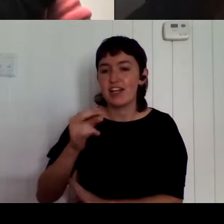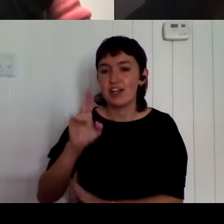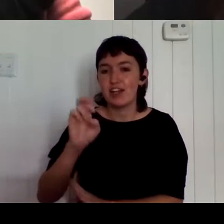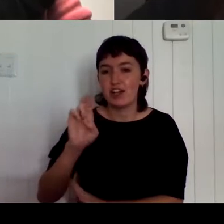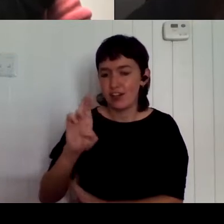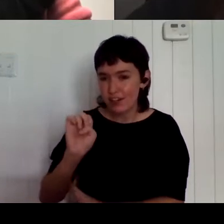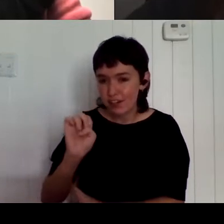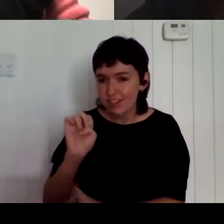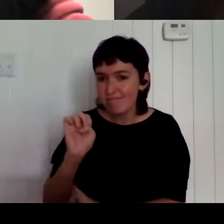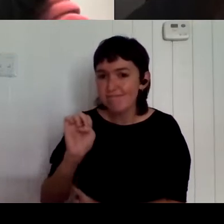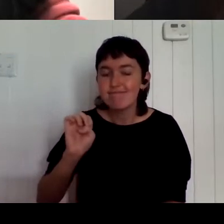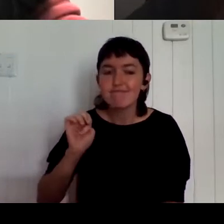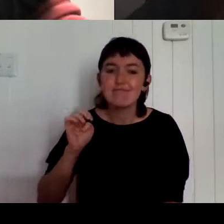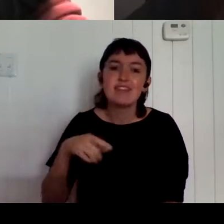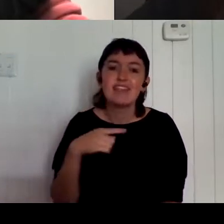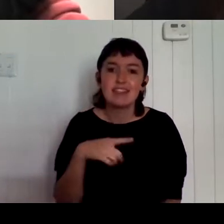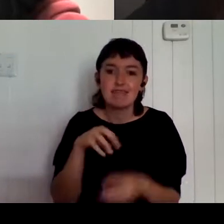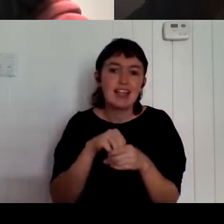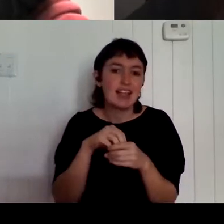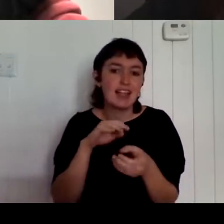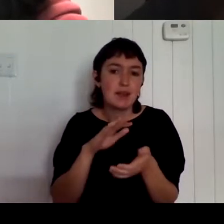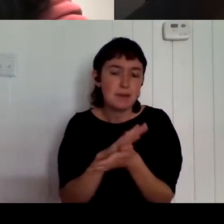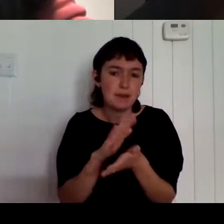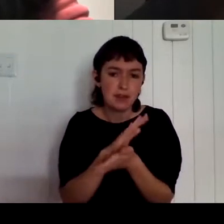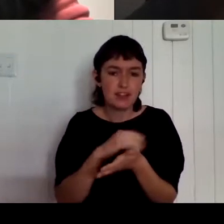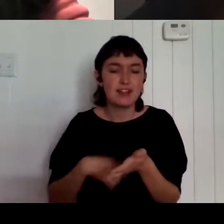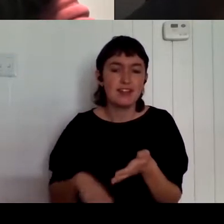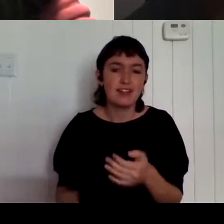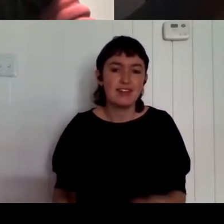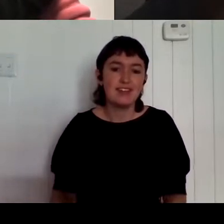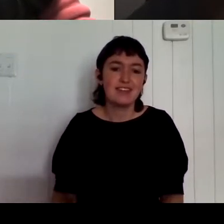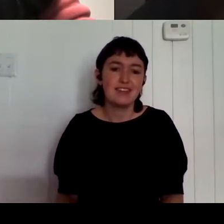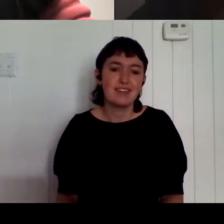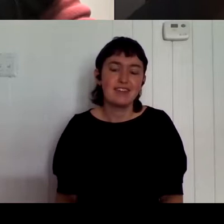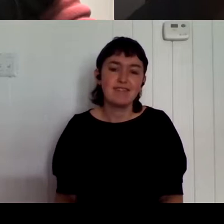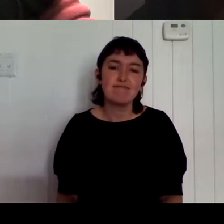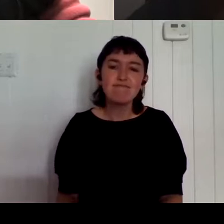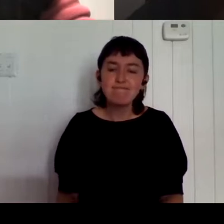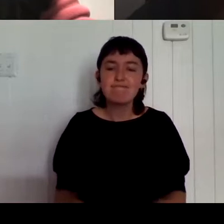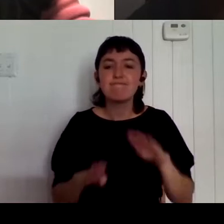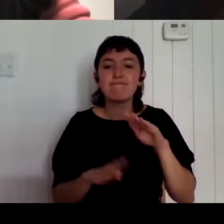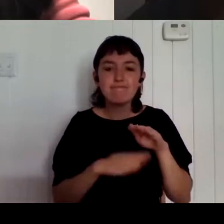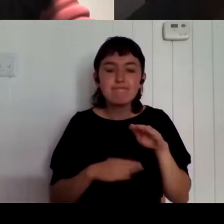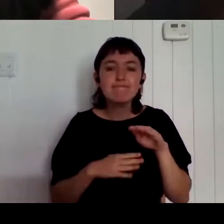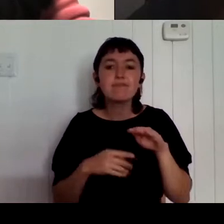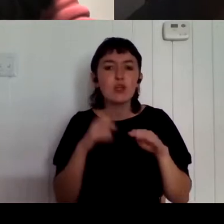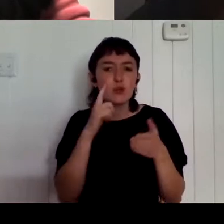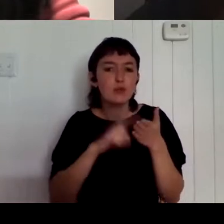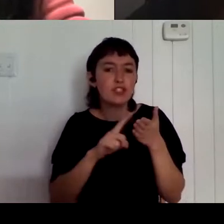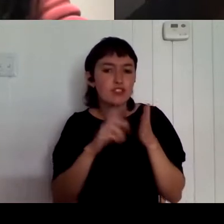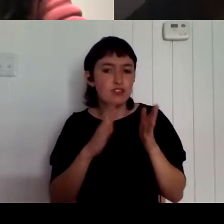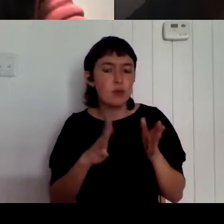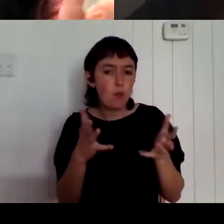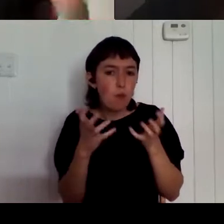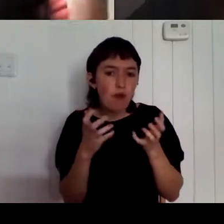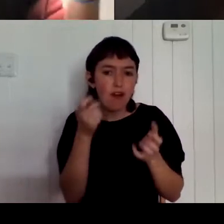supplemental figure in this paper. And basically, they wanted to understand how you can,